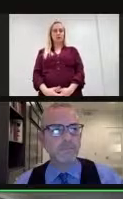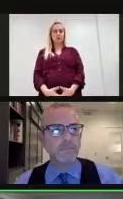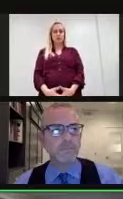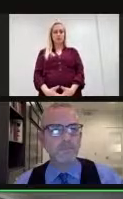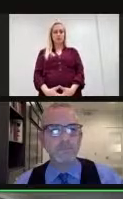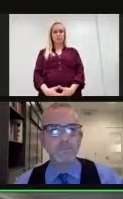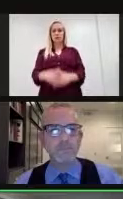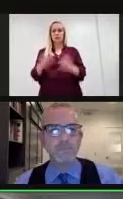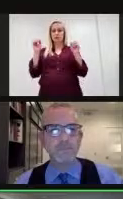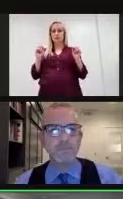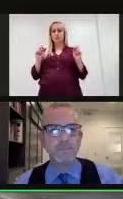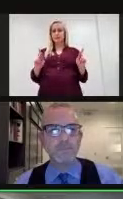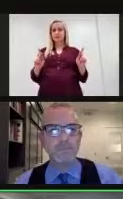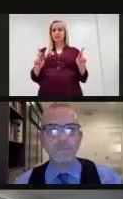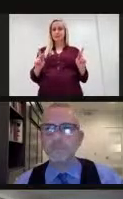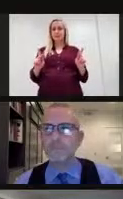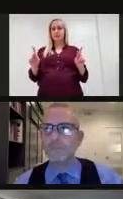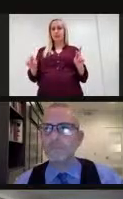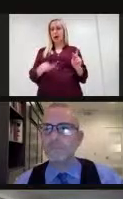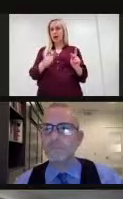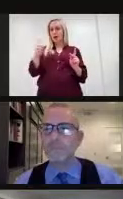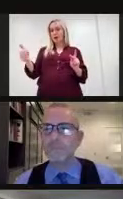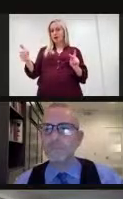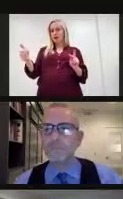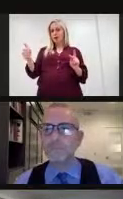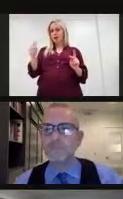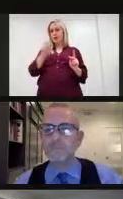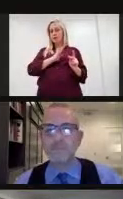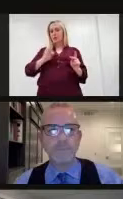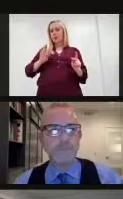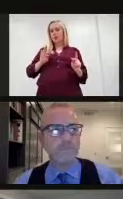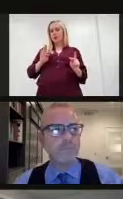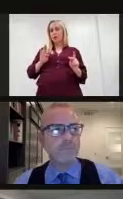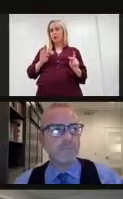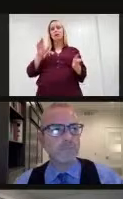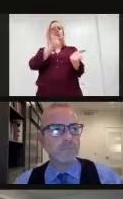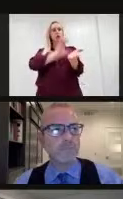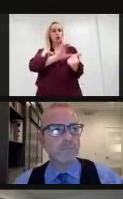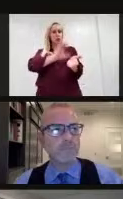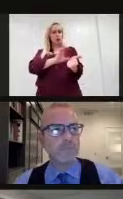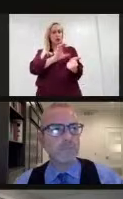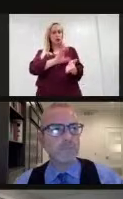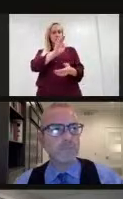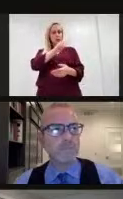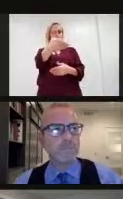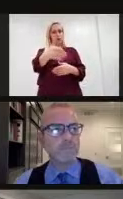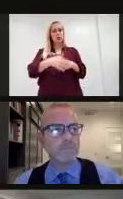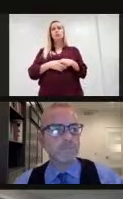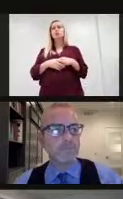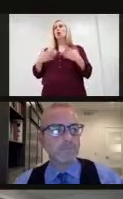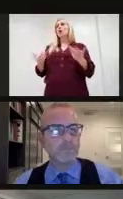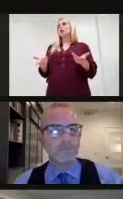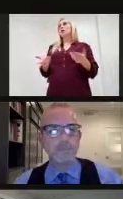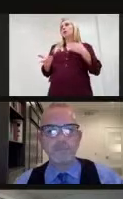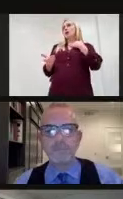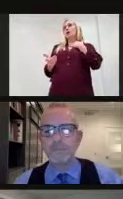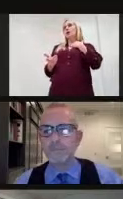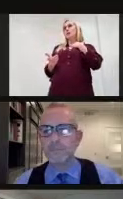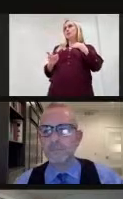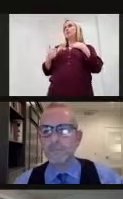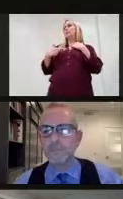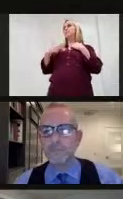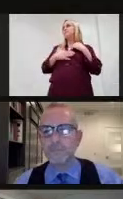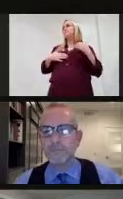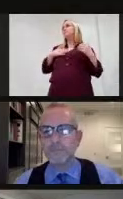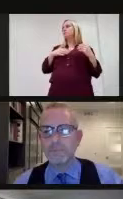All right. Any other board member, Instructor Chandra Giri? So, I mean, I appreciate